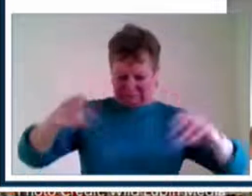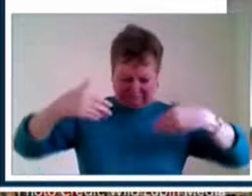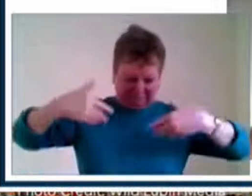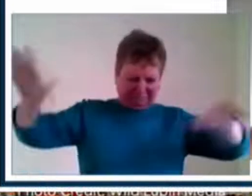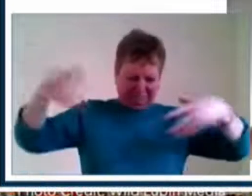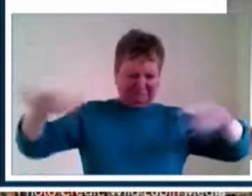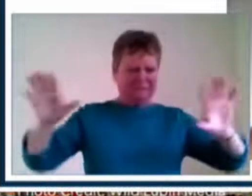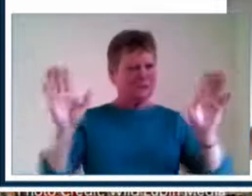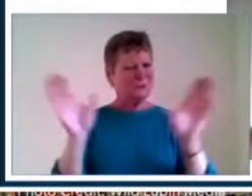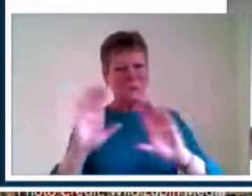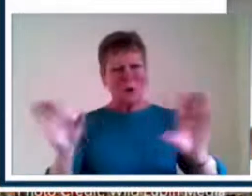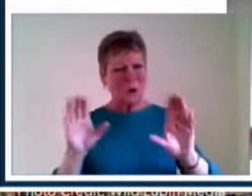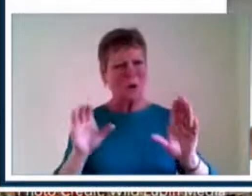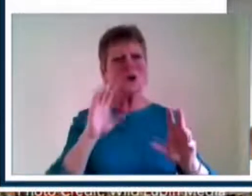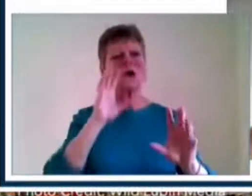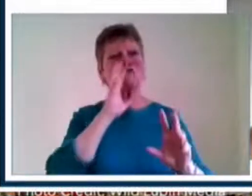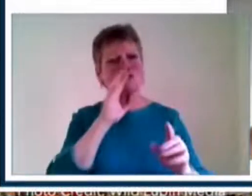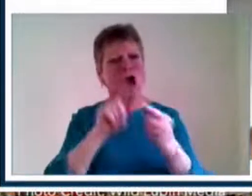help.